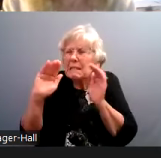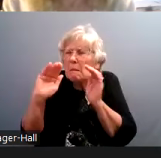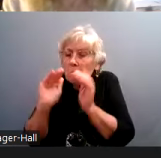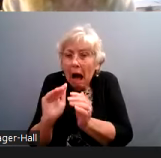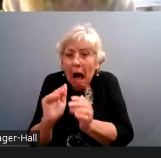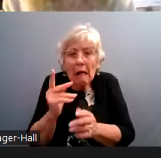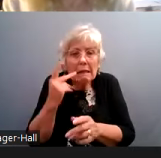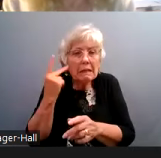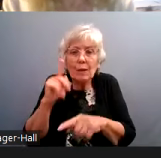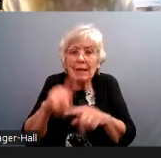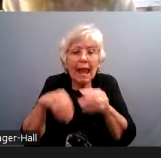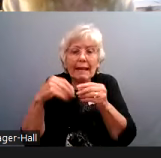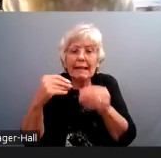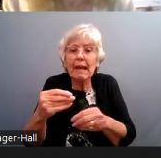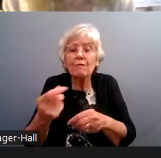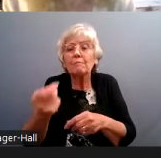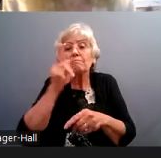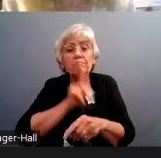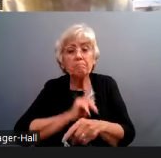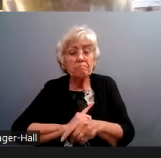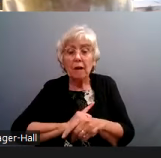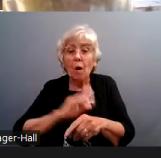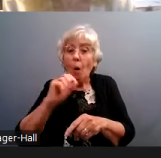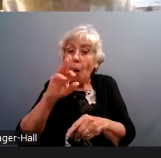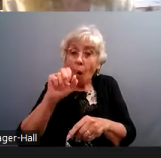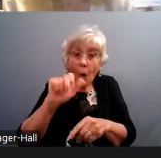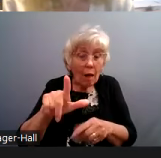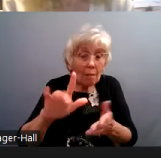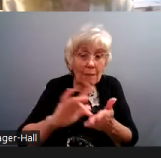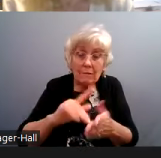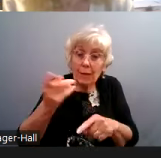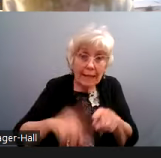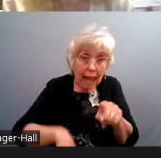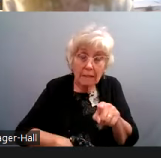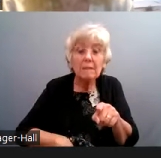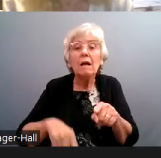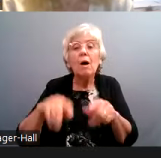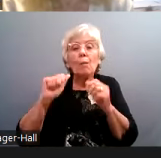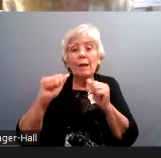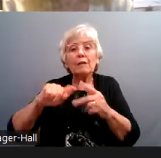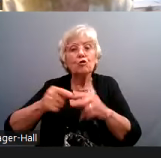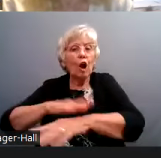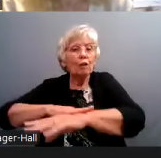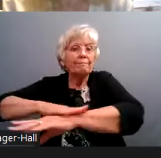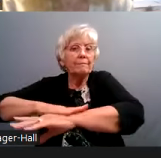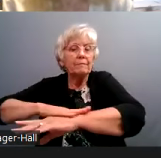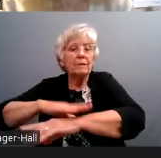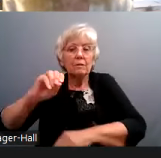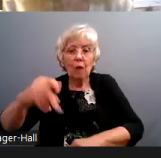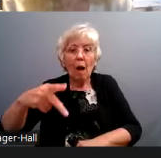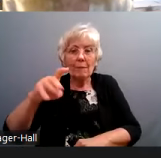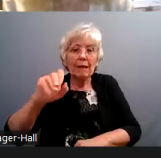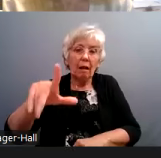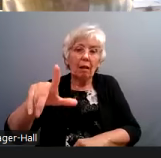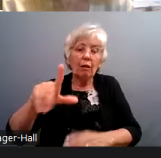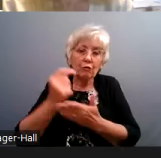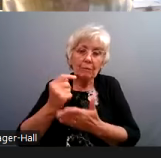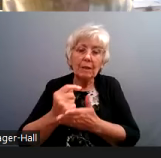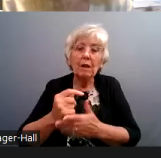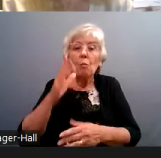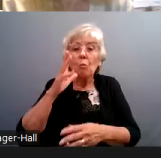oral medication on, we can at least start them on this topical treatment. And we're gonna dilute it 8 ounces